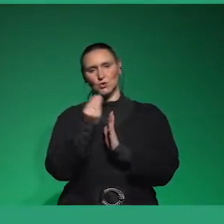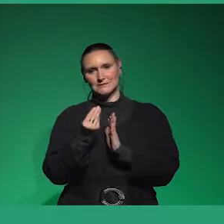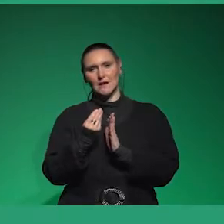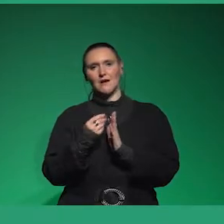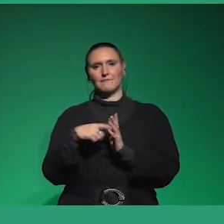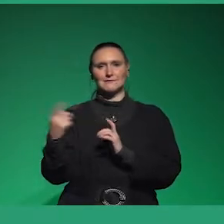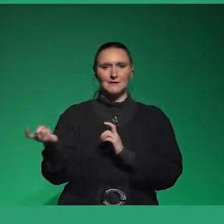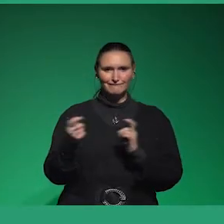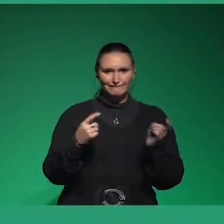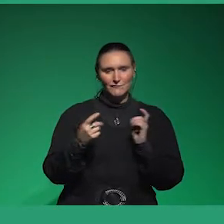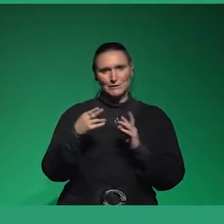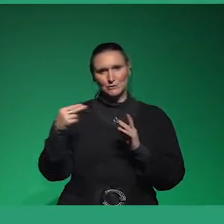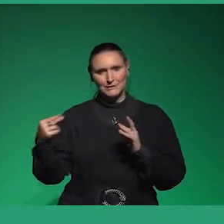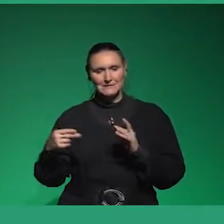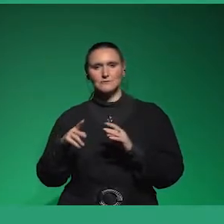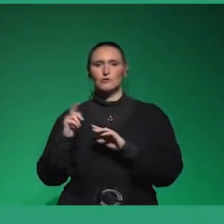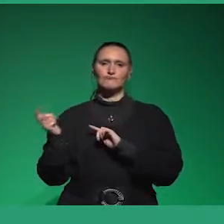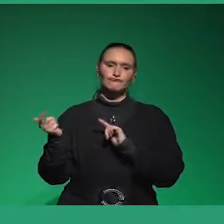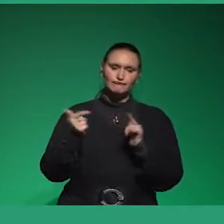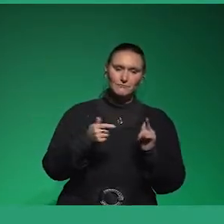be present the